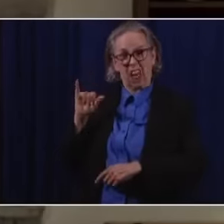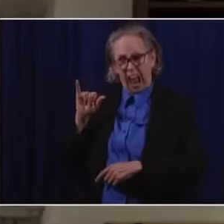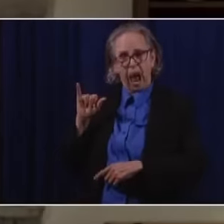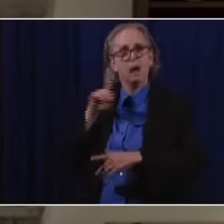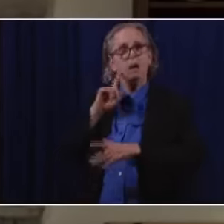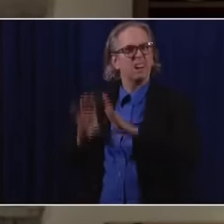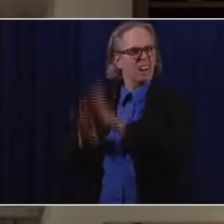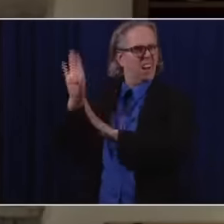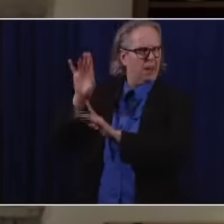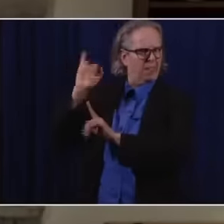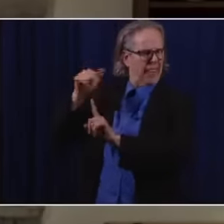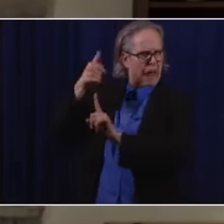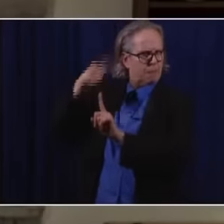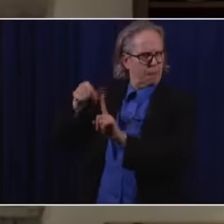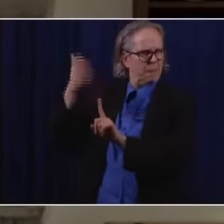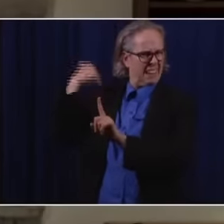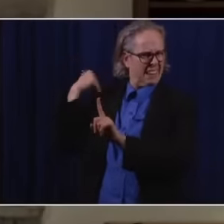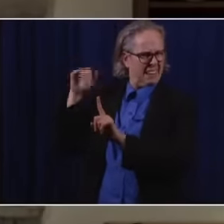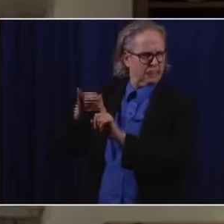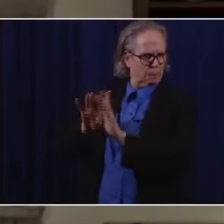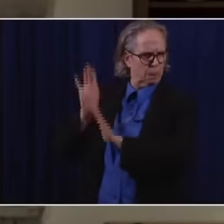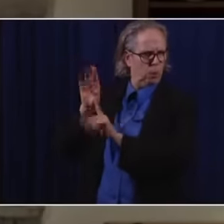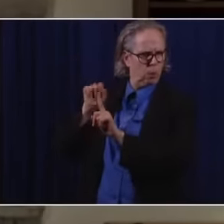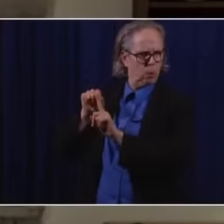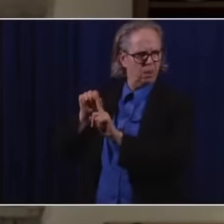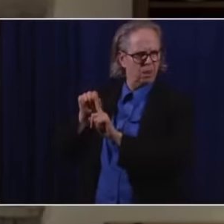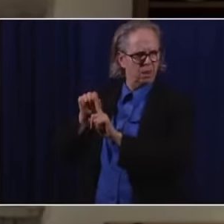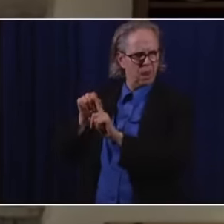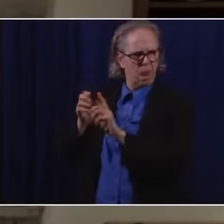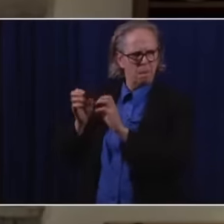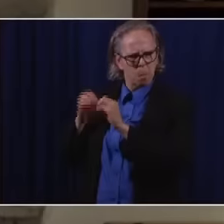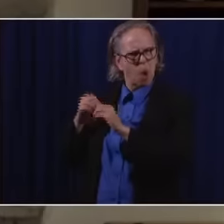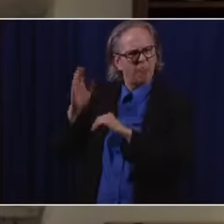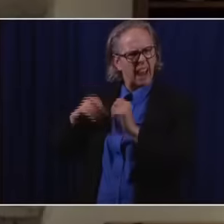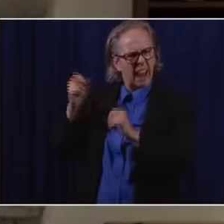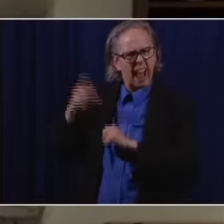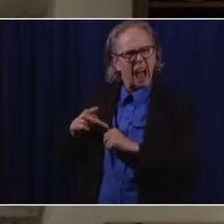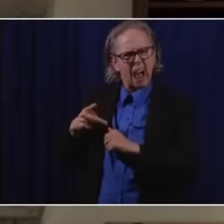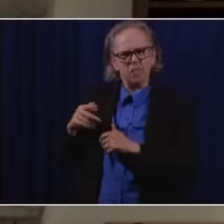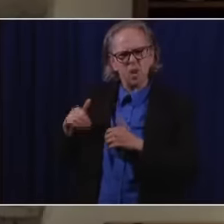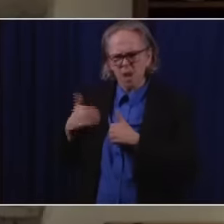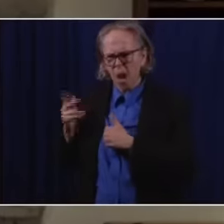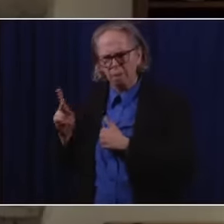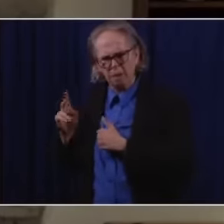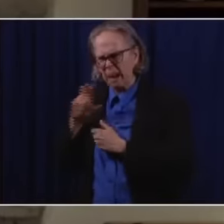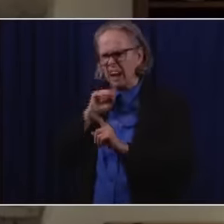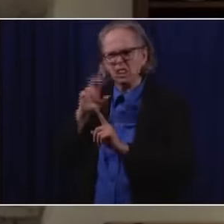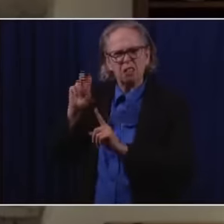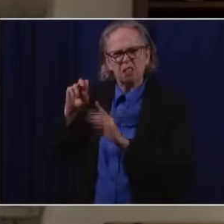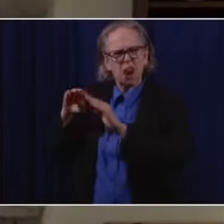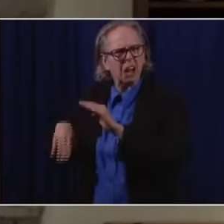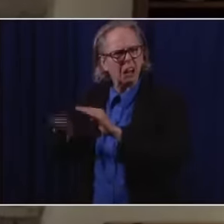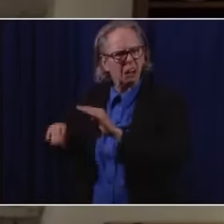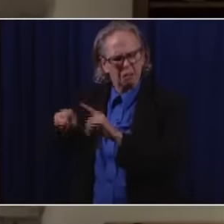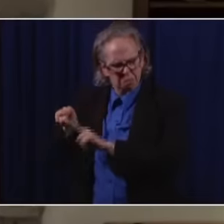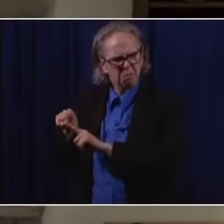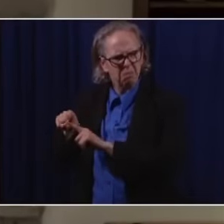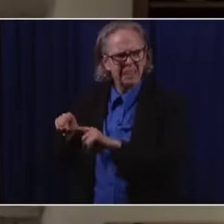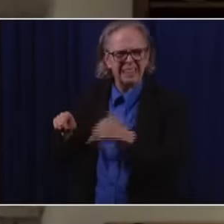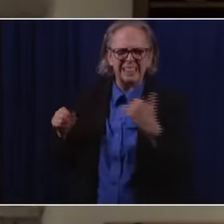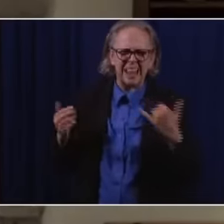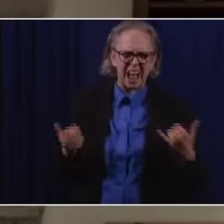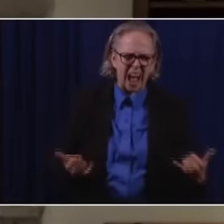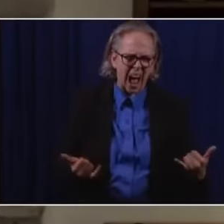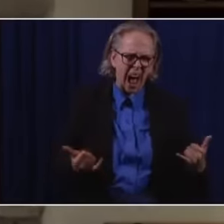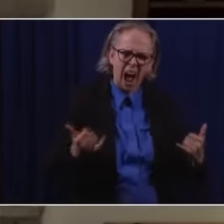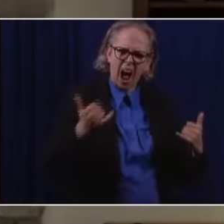over 50% was under 30 years of age. I don't have the numbers off the top of my head, nor do I have a chart in